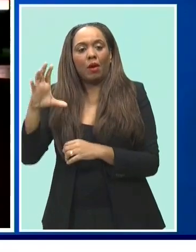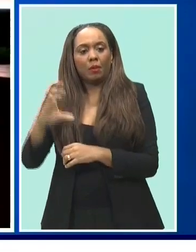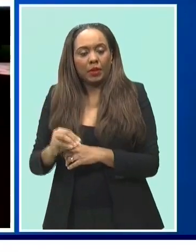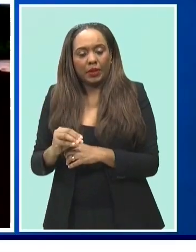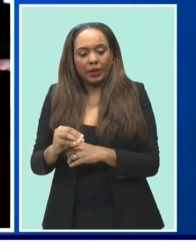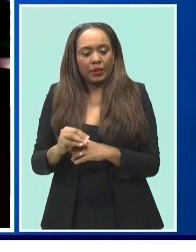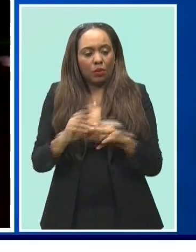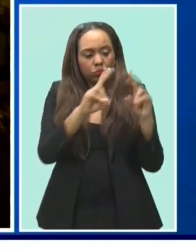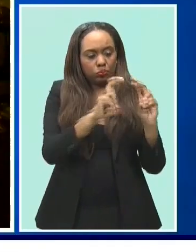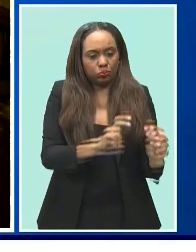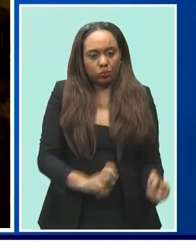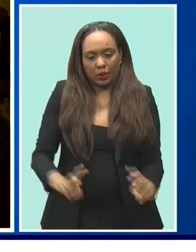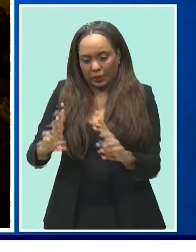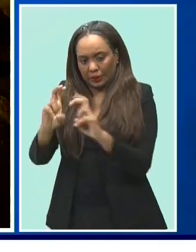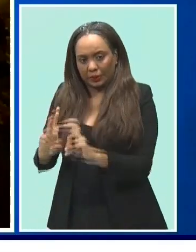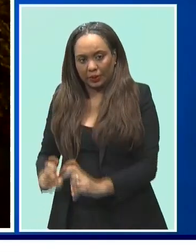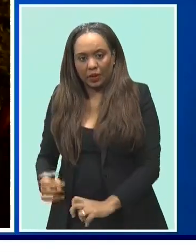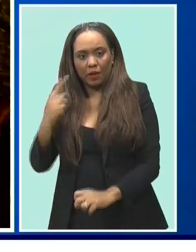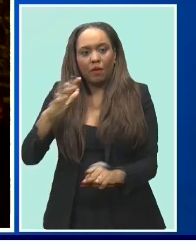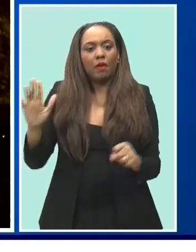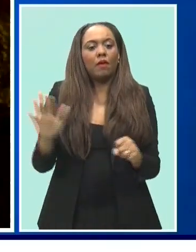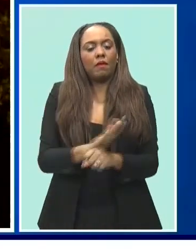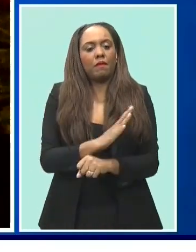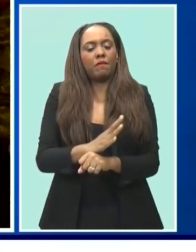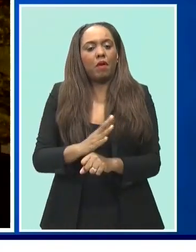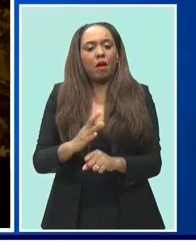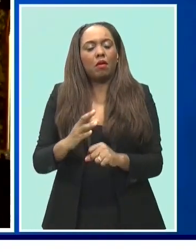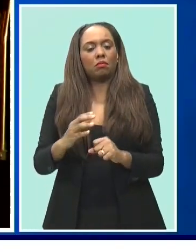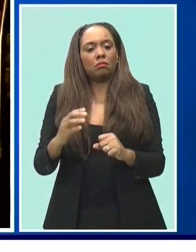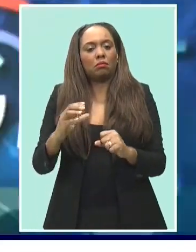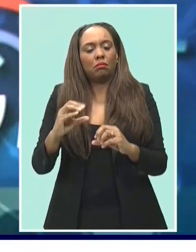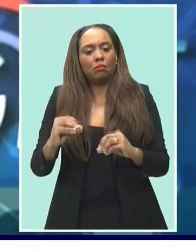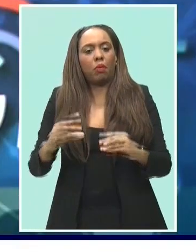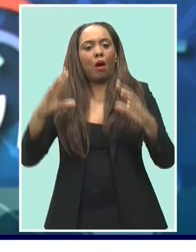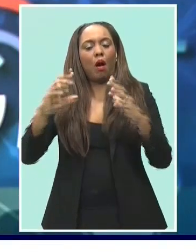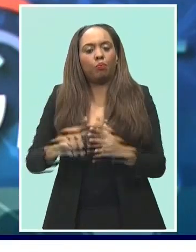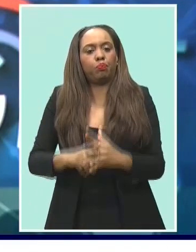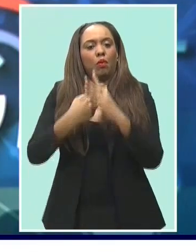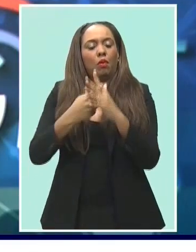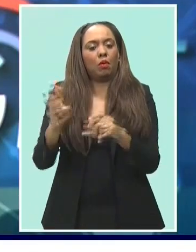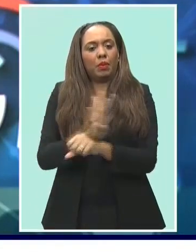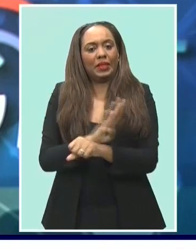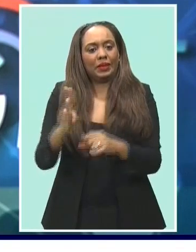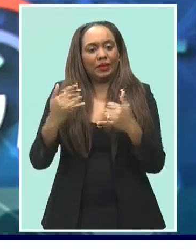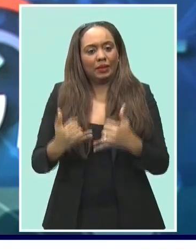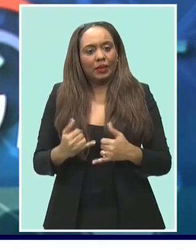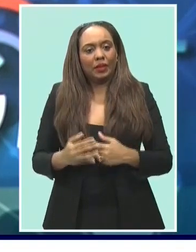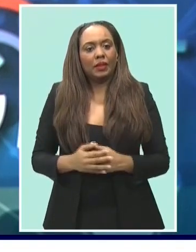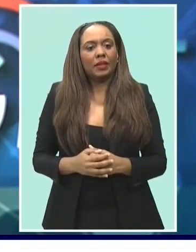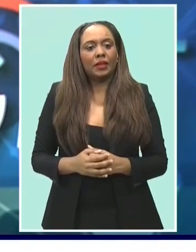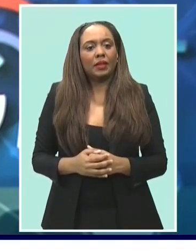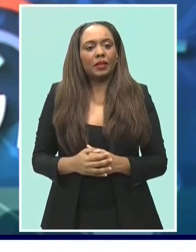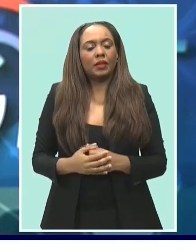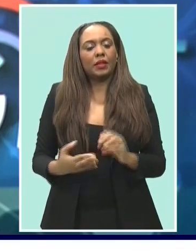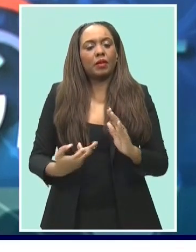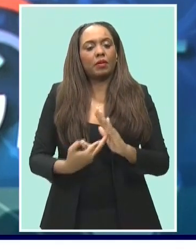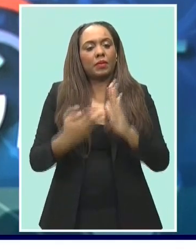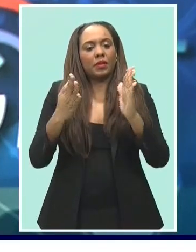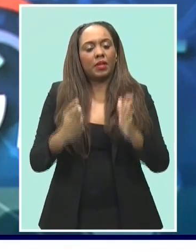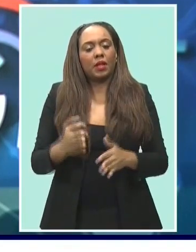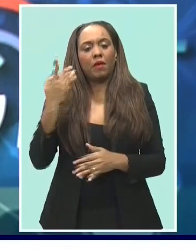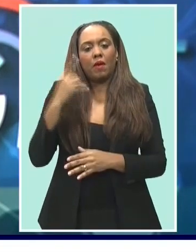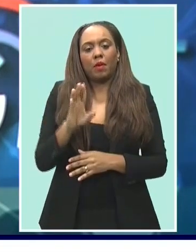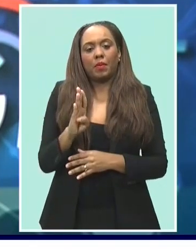of the road infrastructure for the full reopening of the country to business. Sergeant Richard Morgan of the Defence Force says they